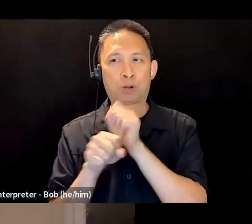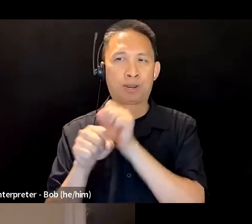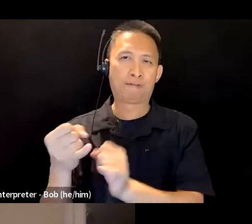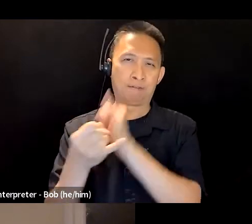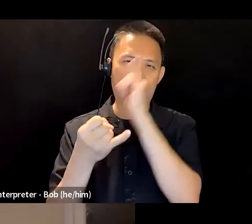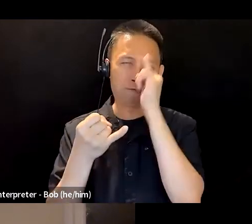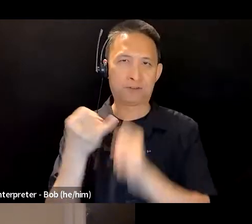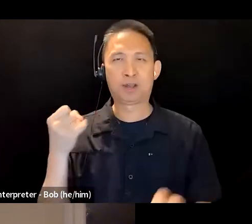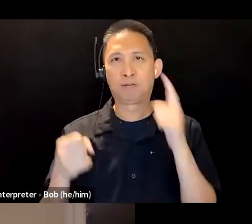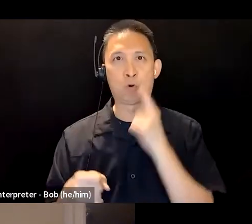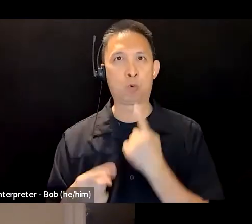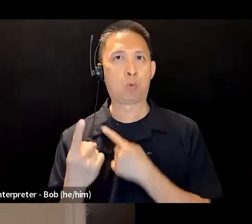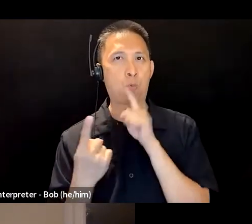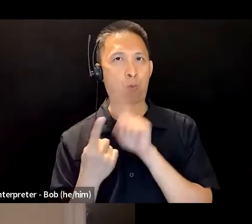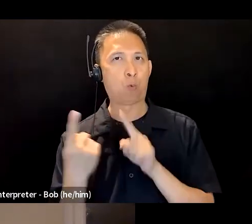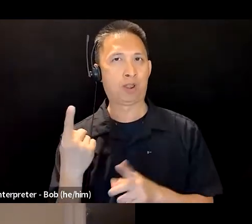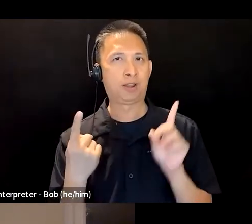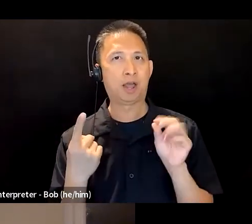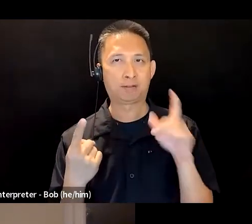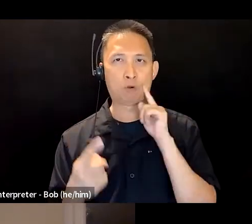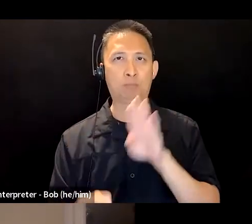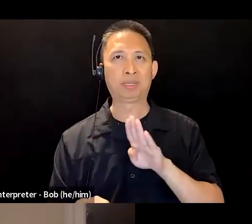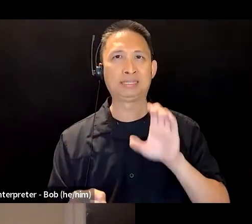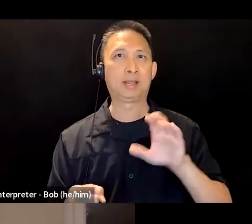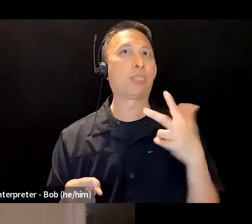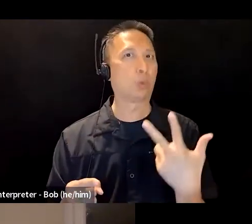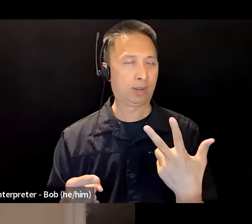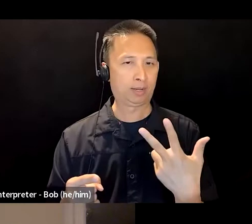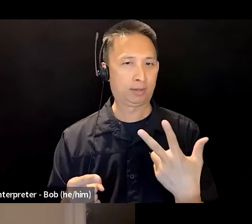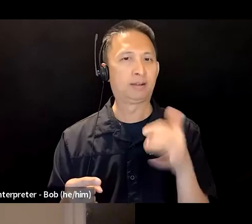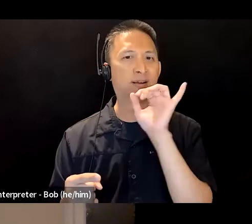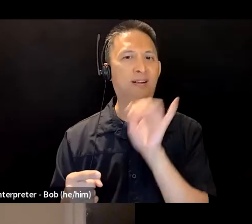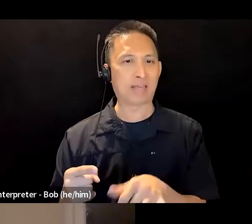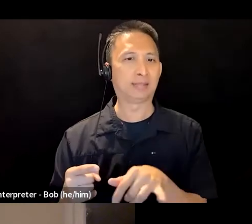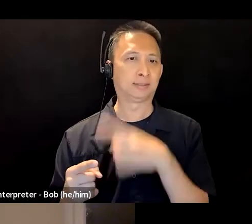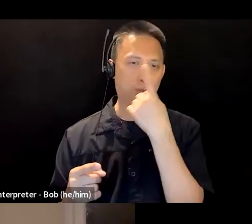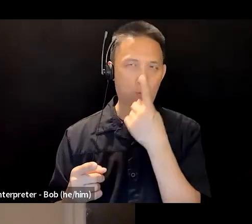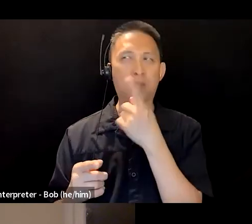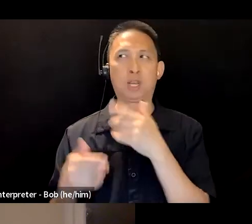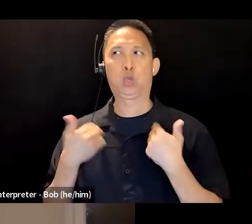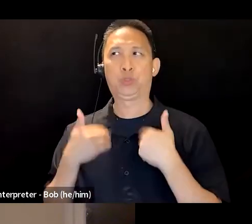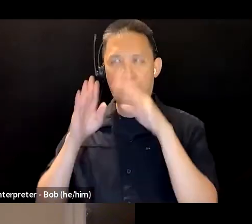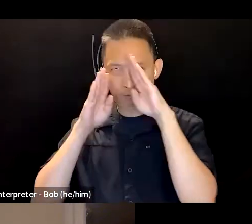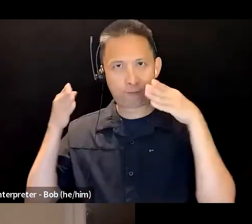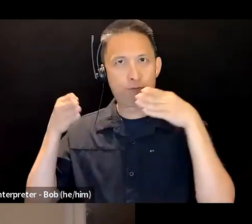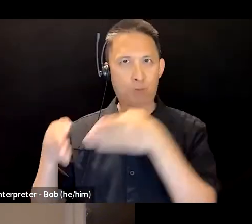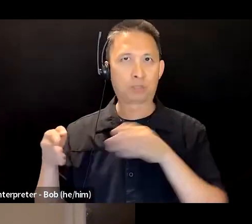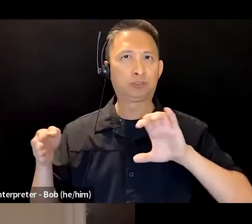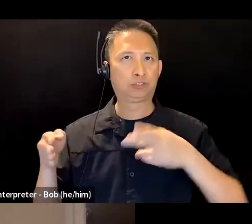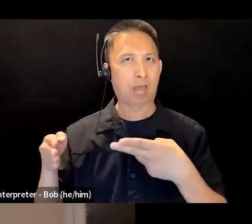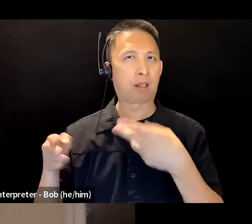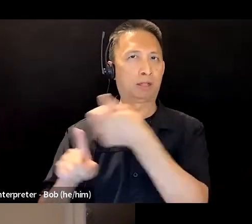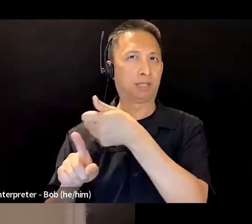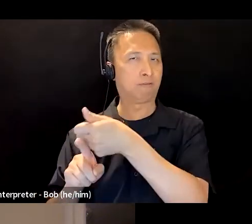a doc for BBC Three, which is one of the channels here in the UK, a youth focused channel. That will